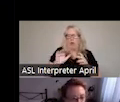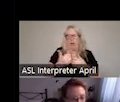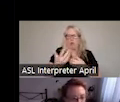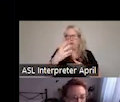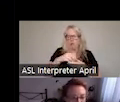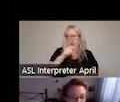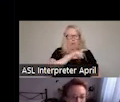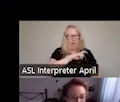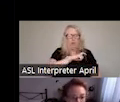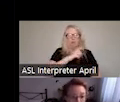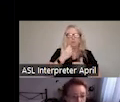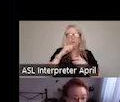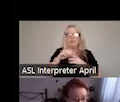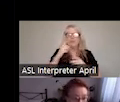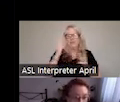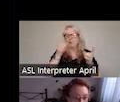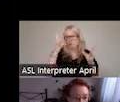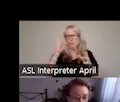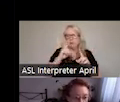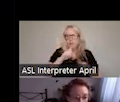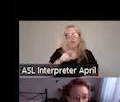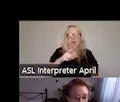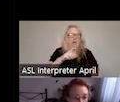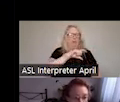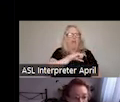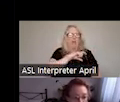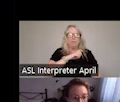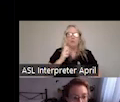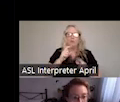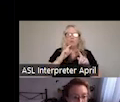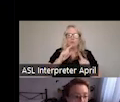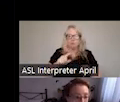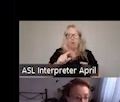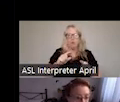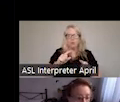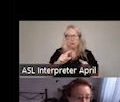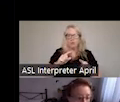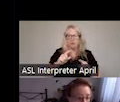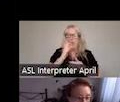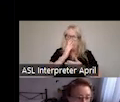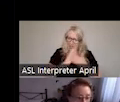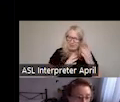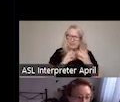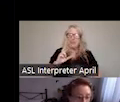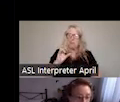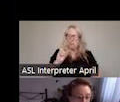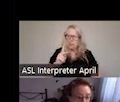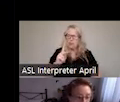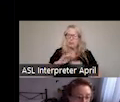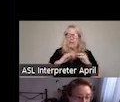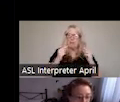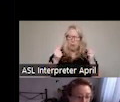crisis response, I think we can all agree that law enforcement response has some risk of harm to